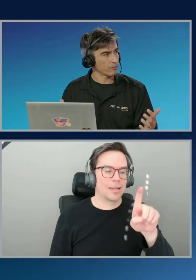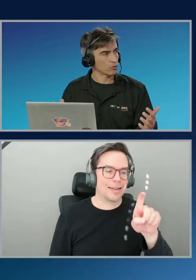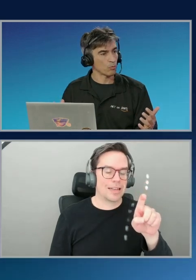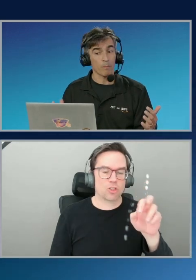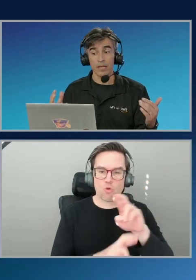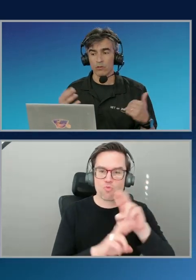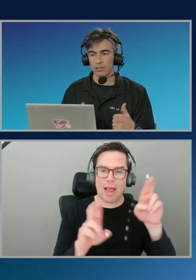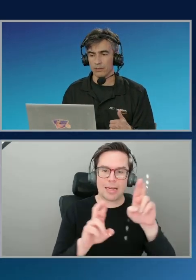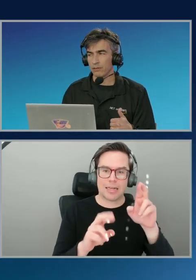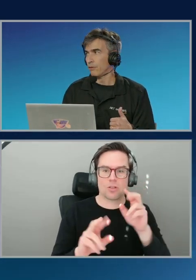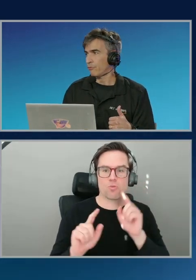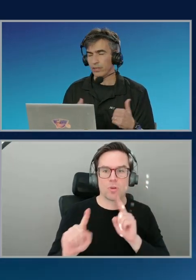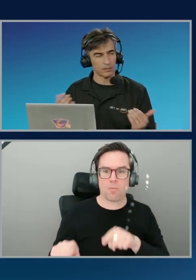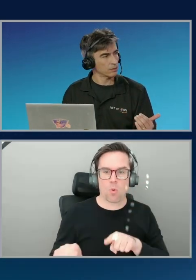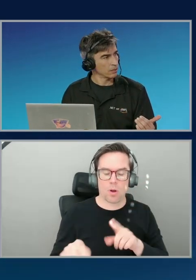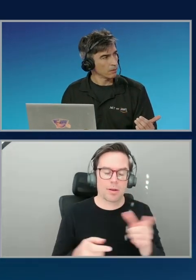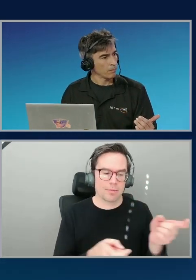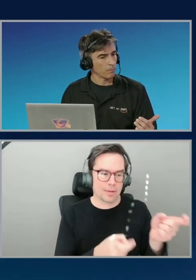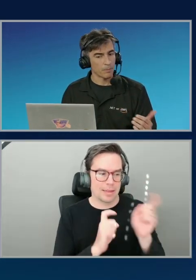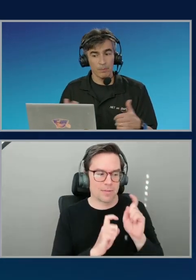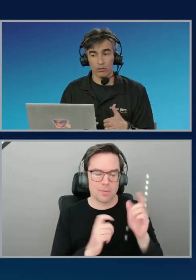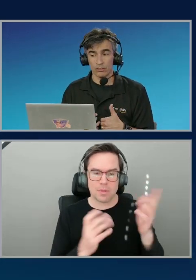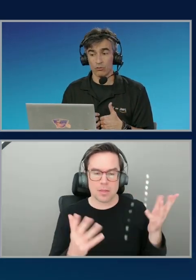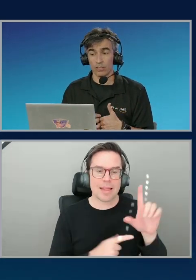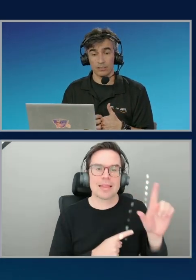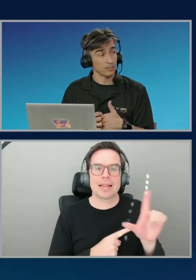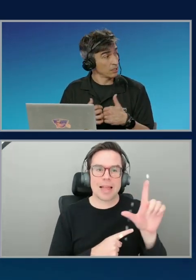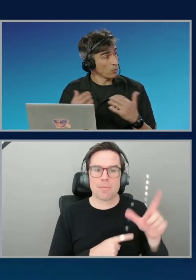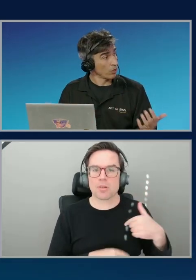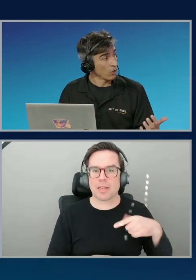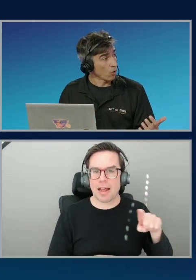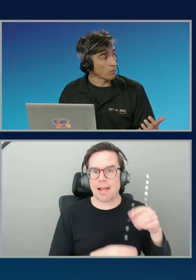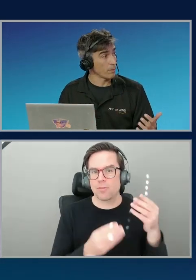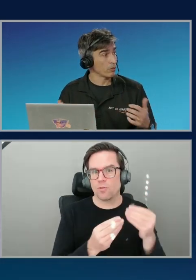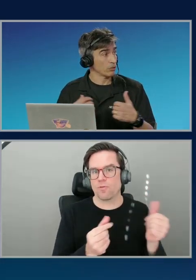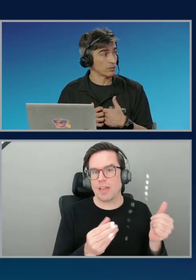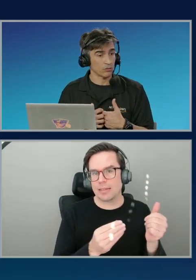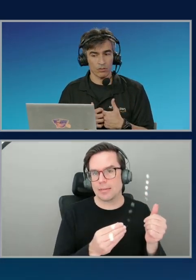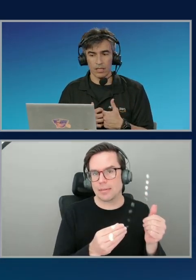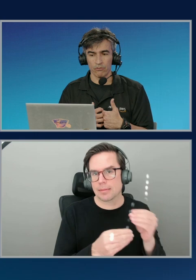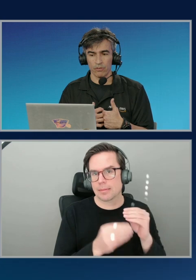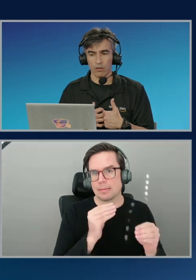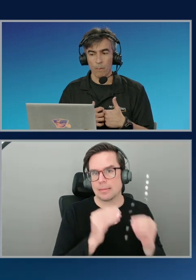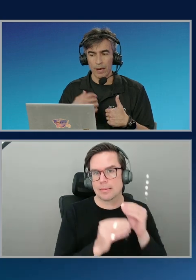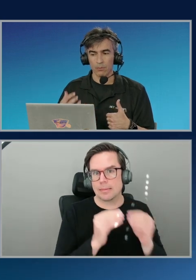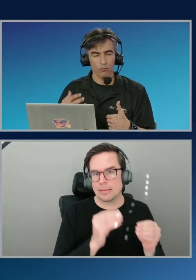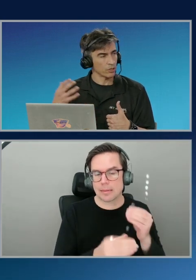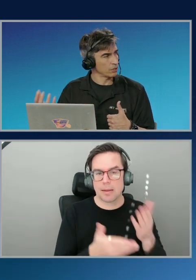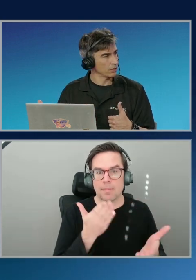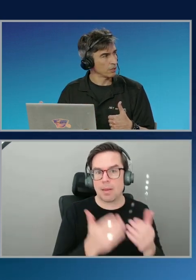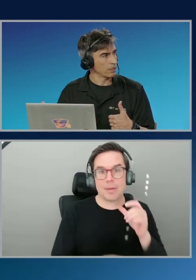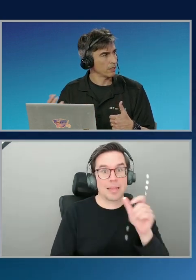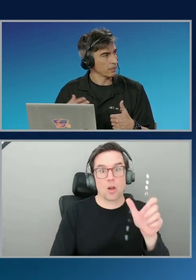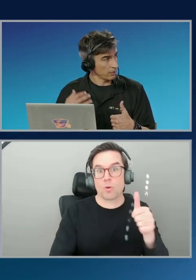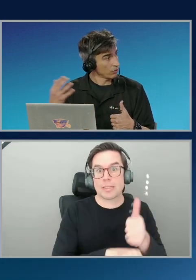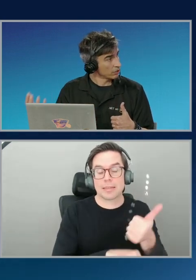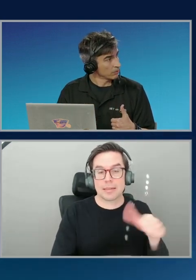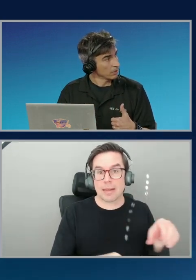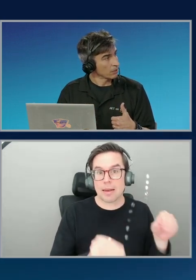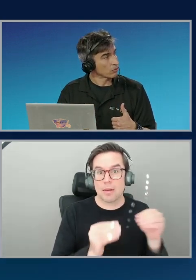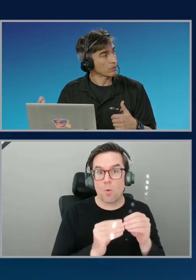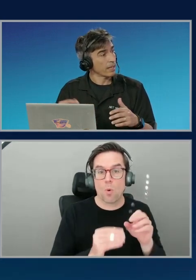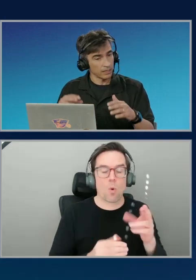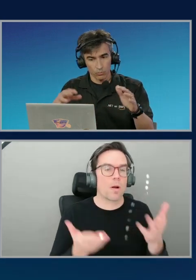that I have to manually fix. Maybe because they don't exist anymore, or maybe because they don't have a compatible version in